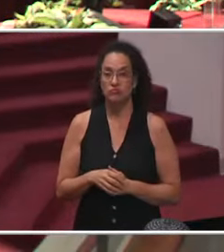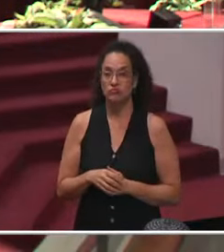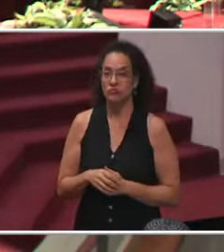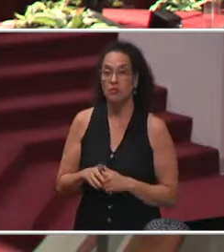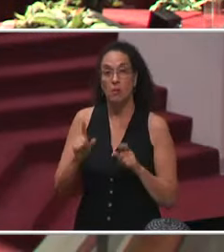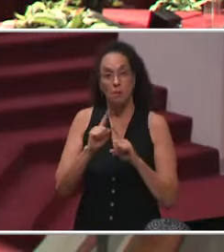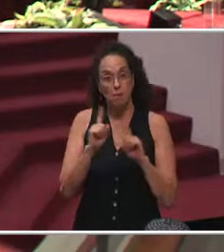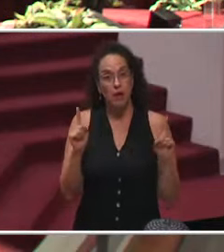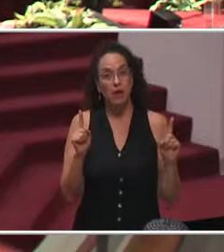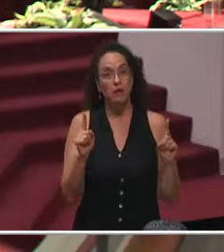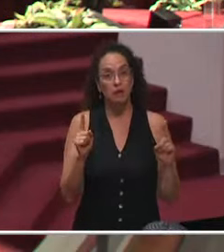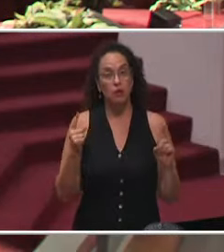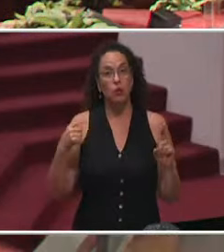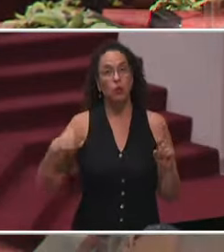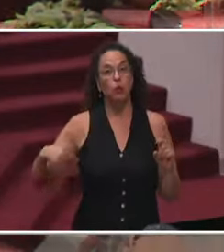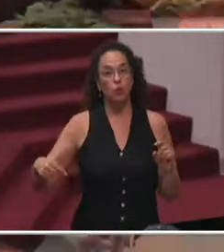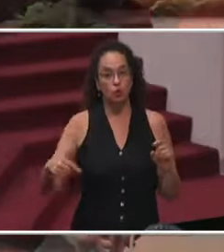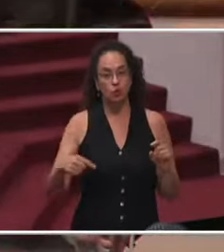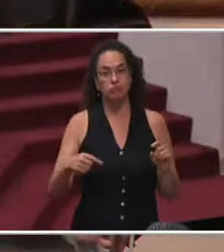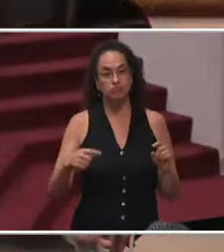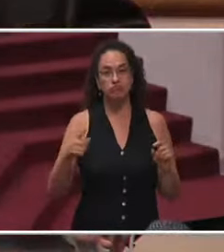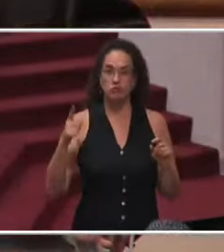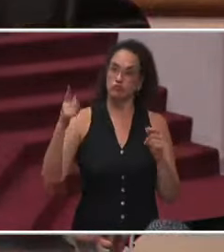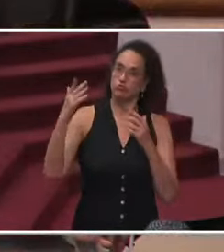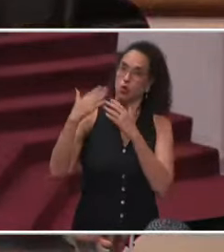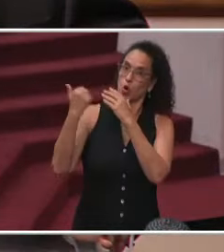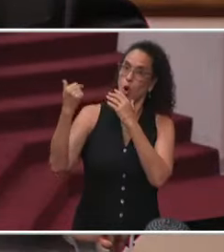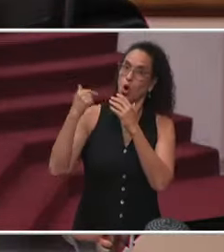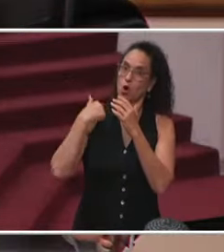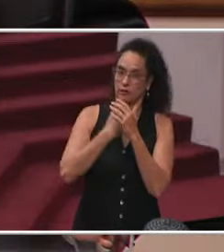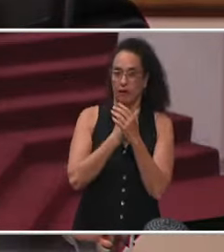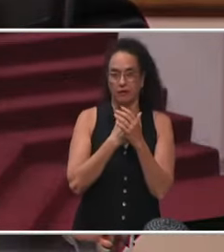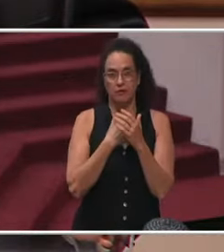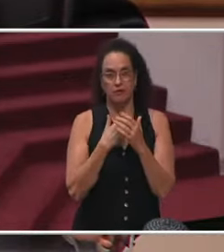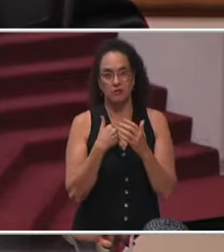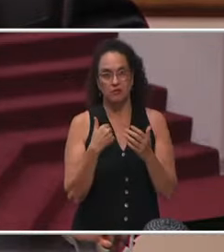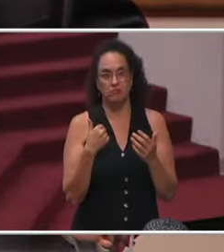But we are the ones whom you have called to populate this great land.